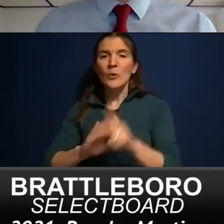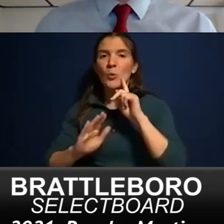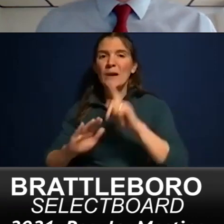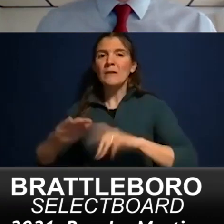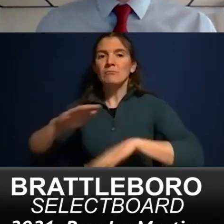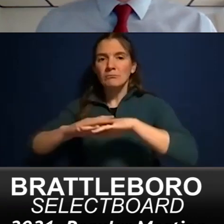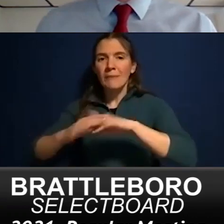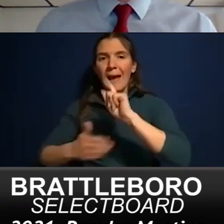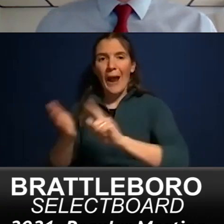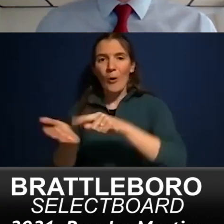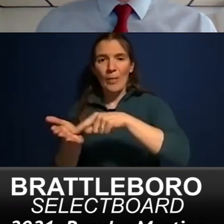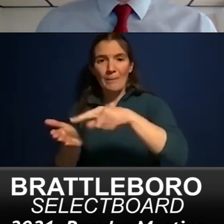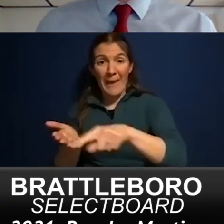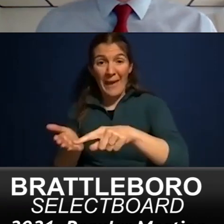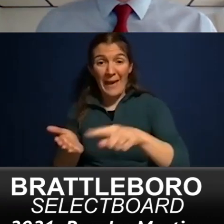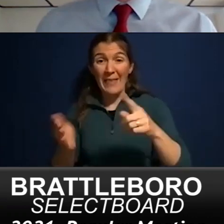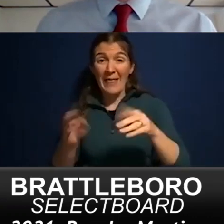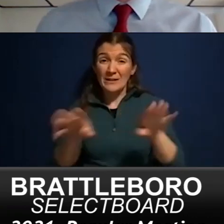levels.